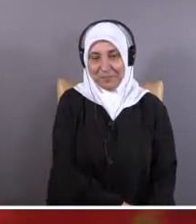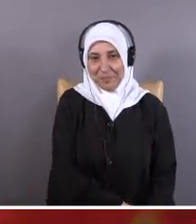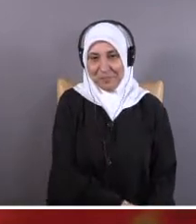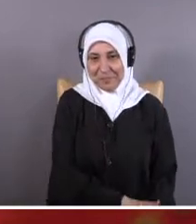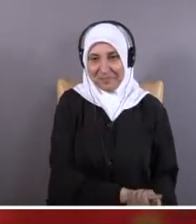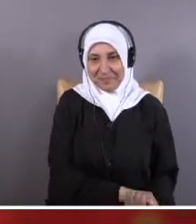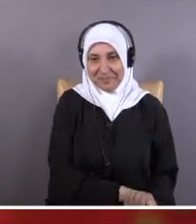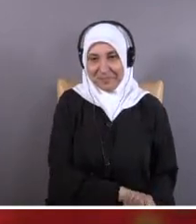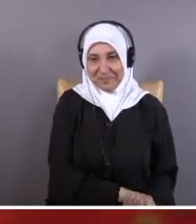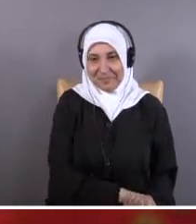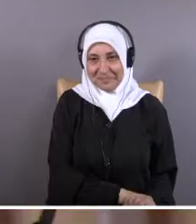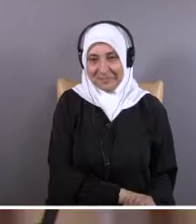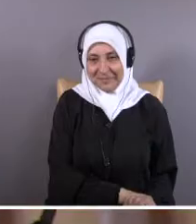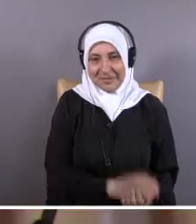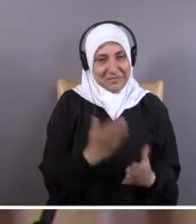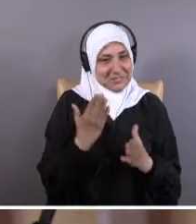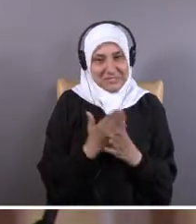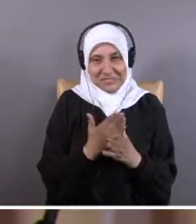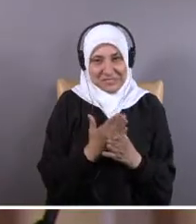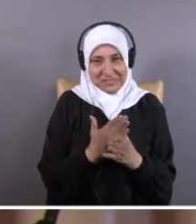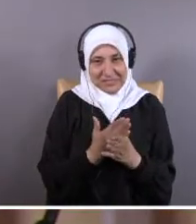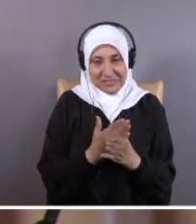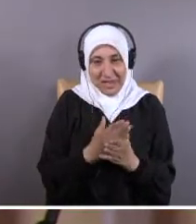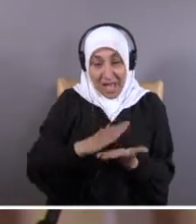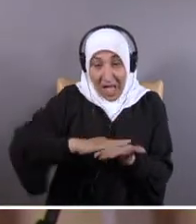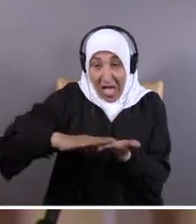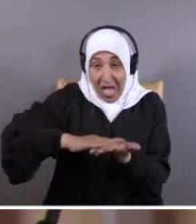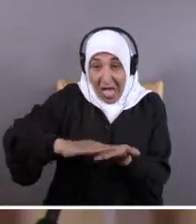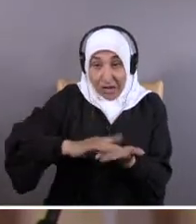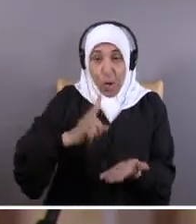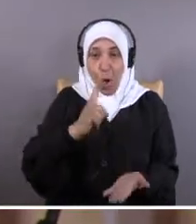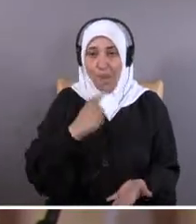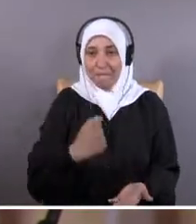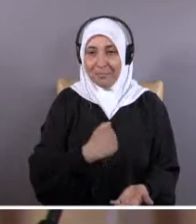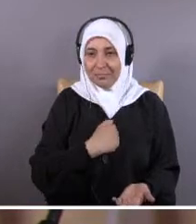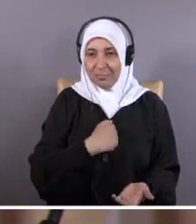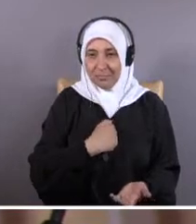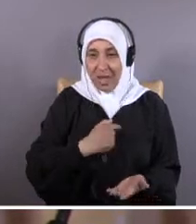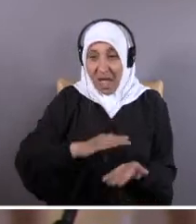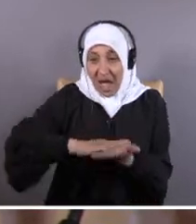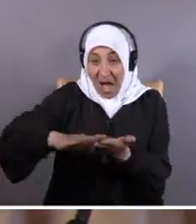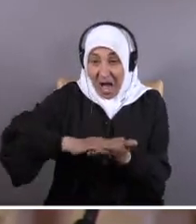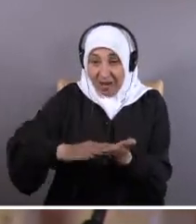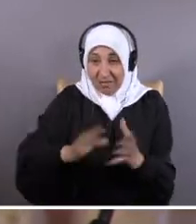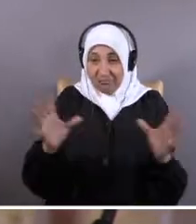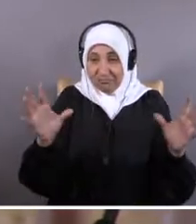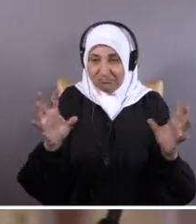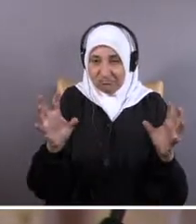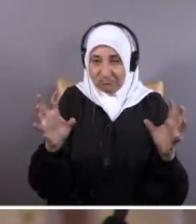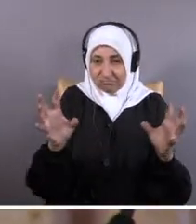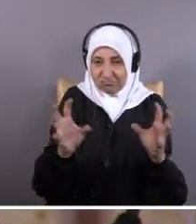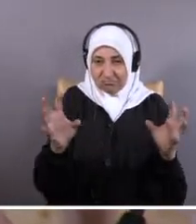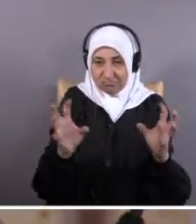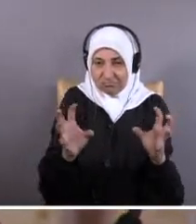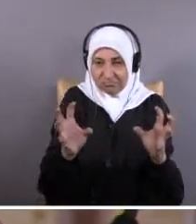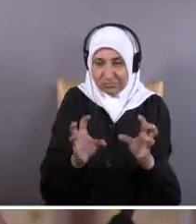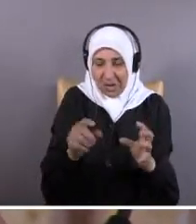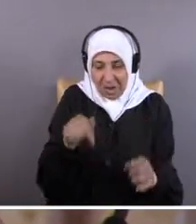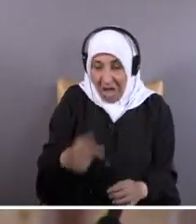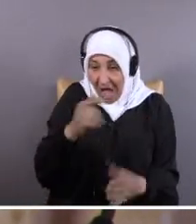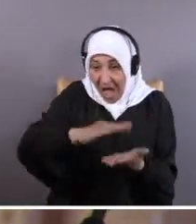Because Mother Earth is shrinking, and she's crying out for our help.